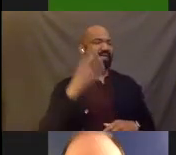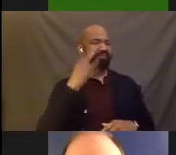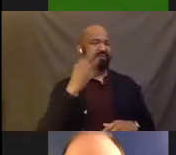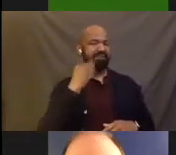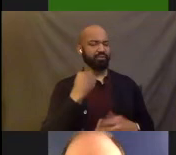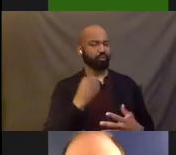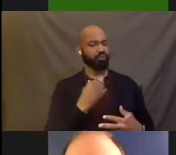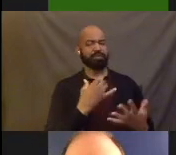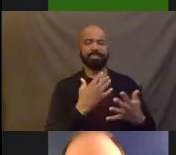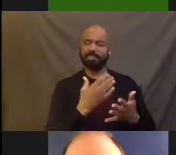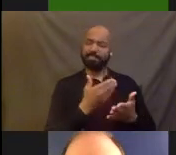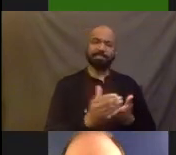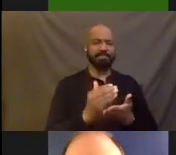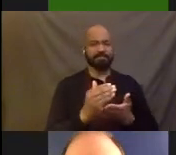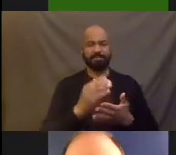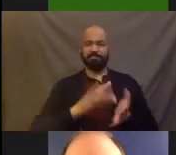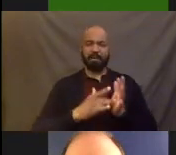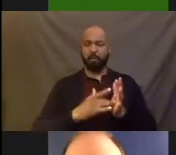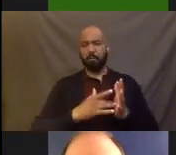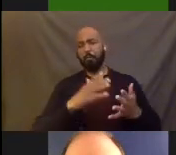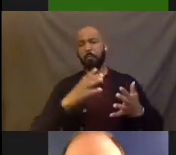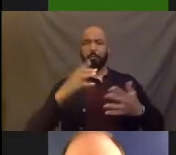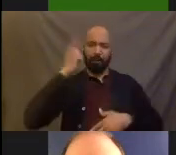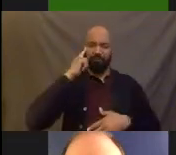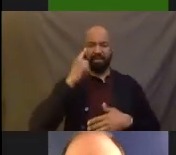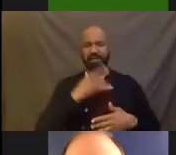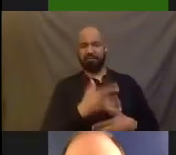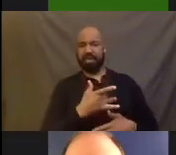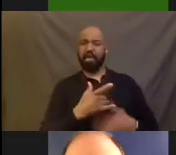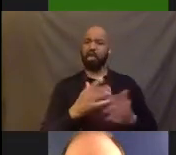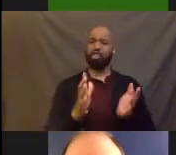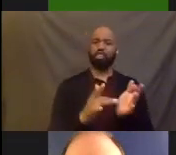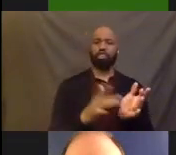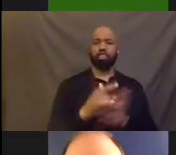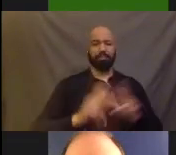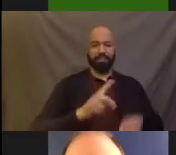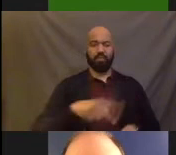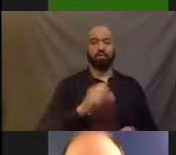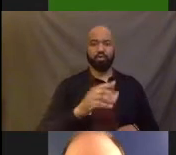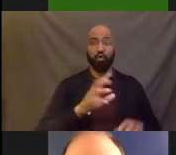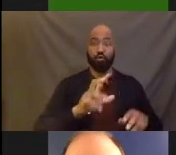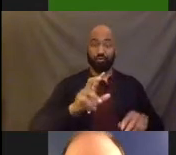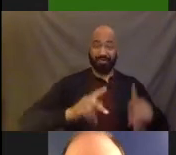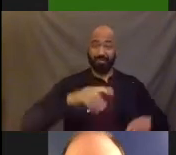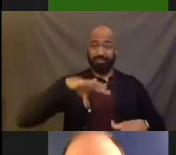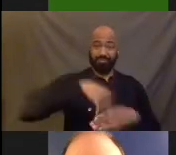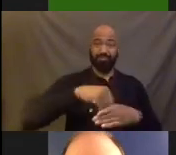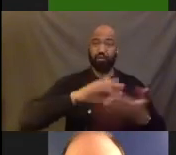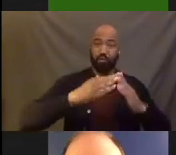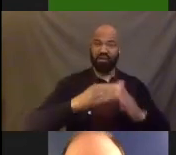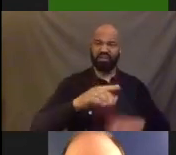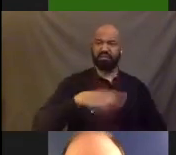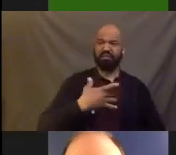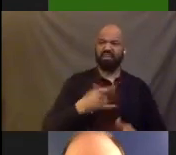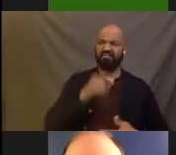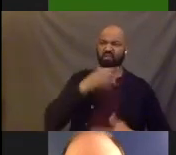and marginalization by the medical community. So there's a lot of hesitancy based on mistrust. That is absolutely based in truth. I